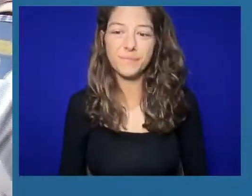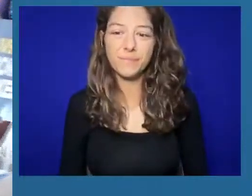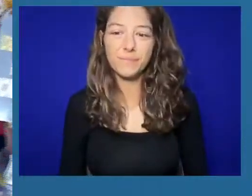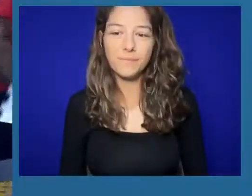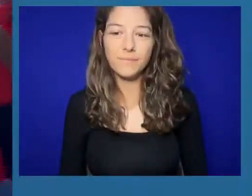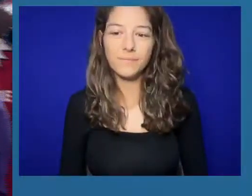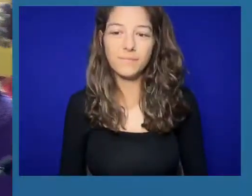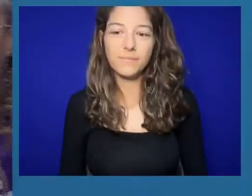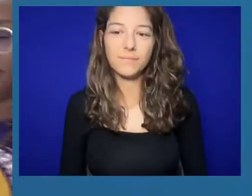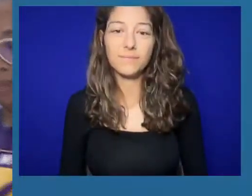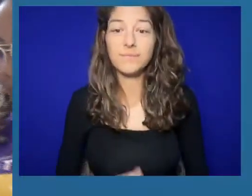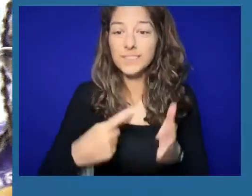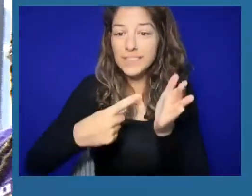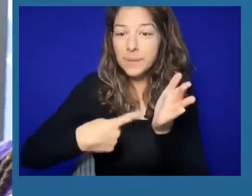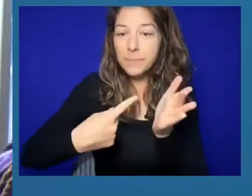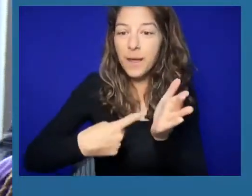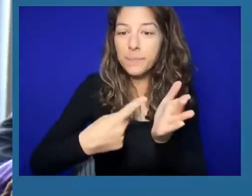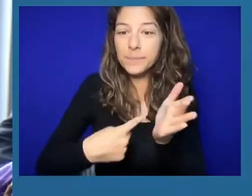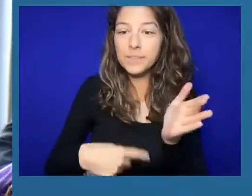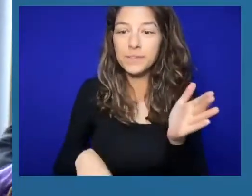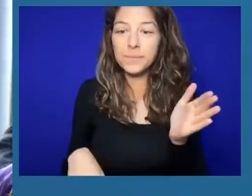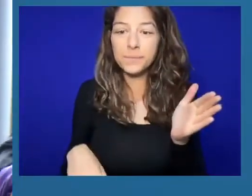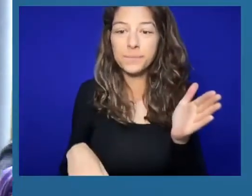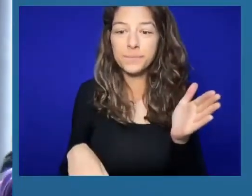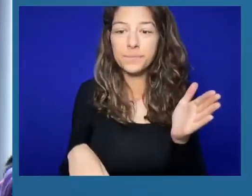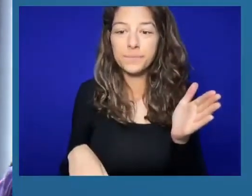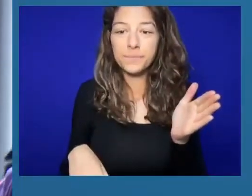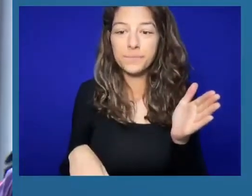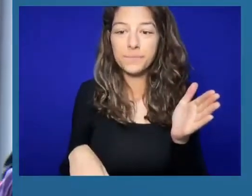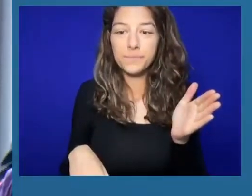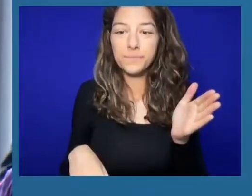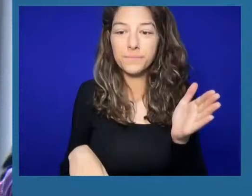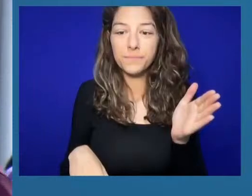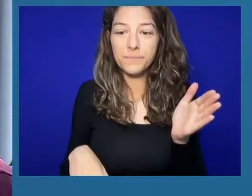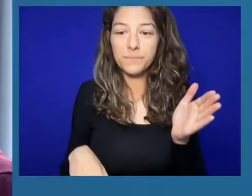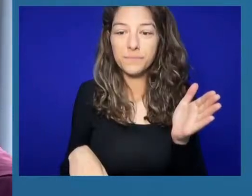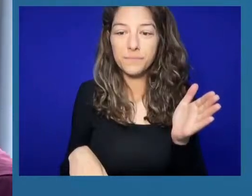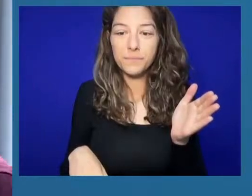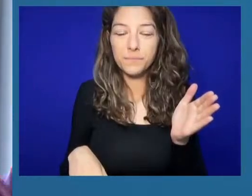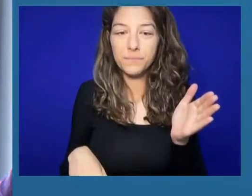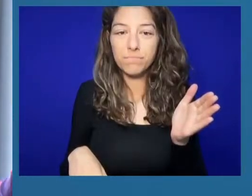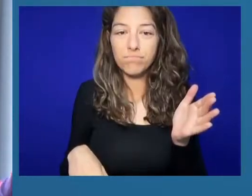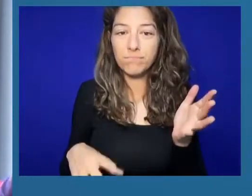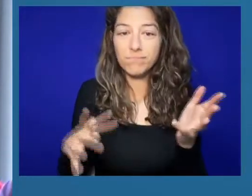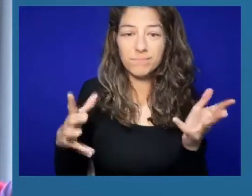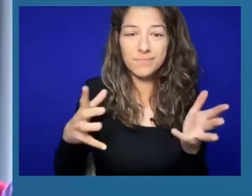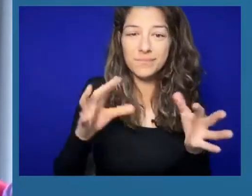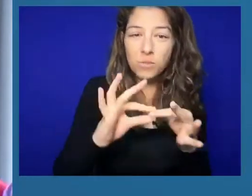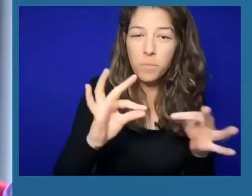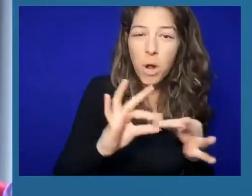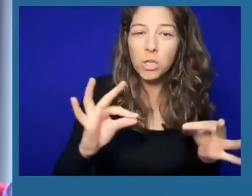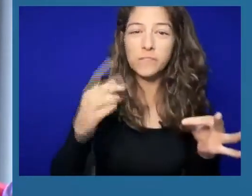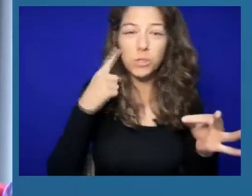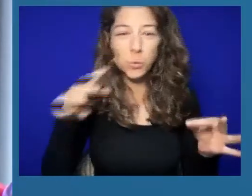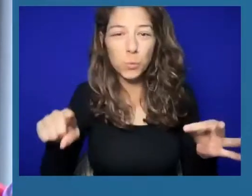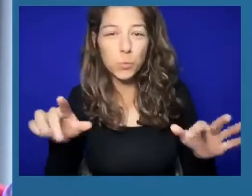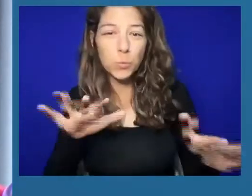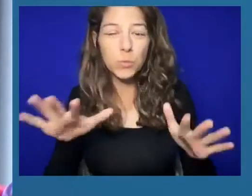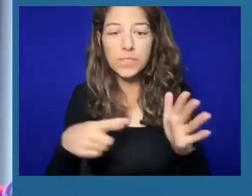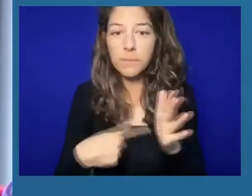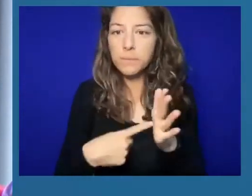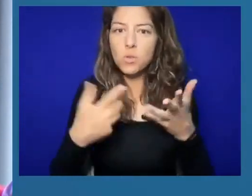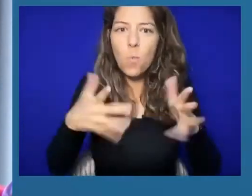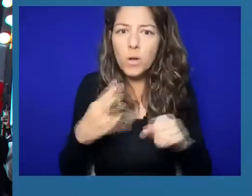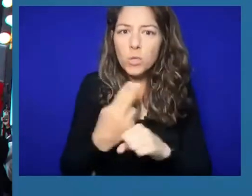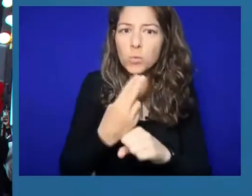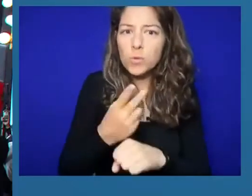You know, sometimes when you're the speaker or the governor, the staff prepares the remarks for you, and sometimes you don't want to use those